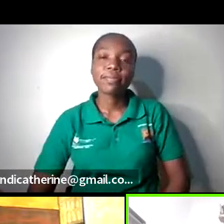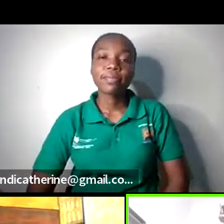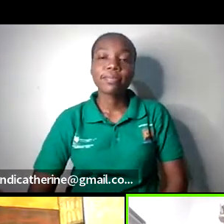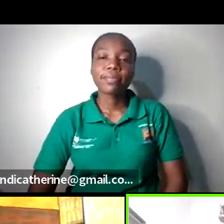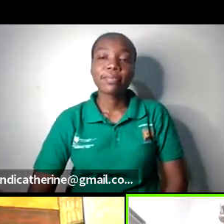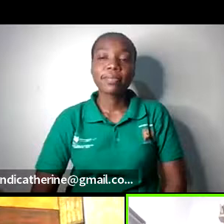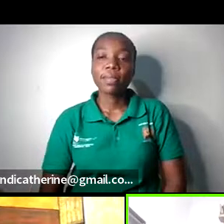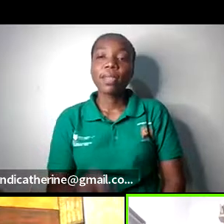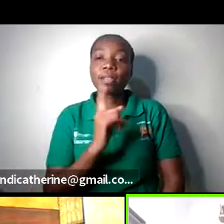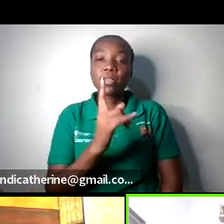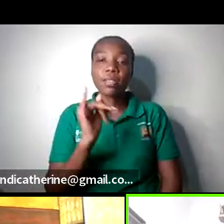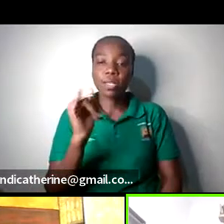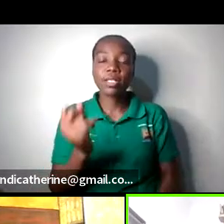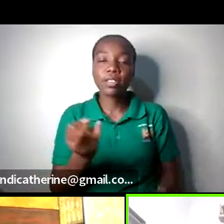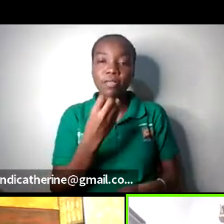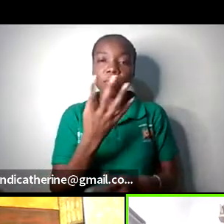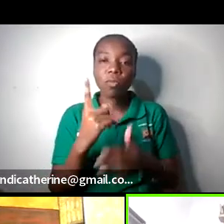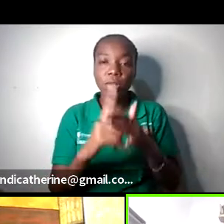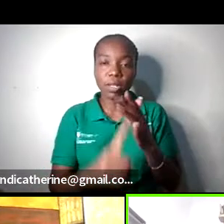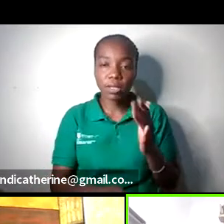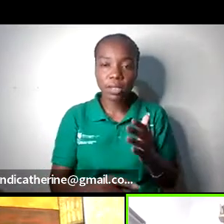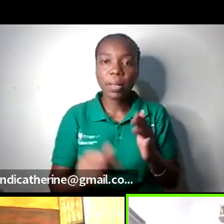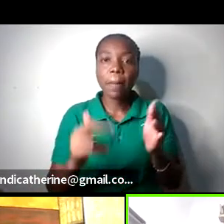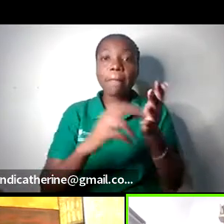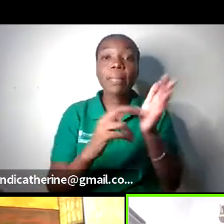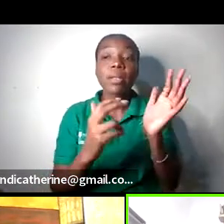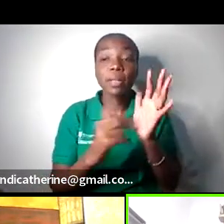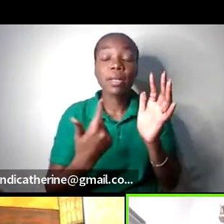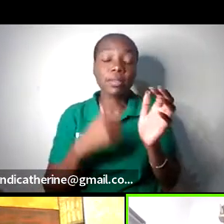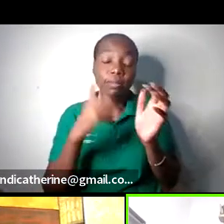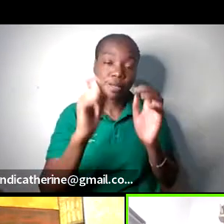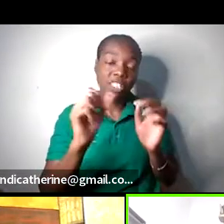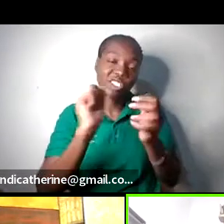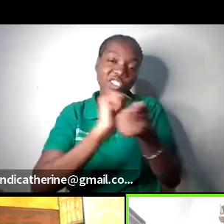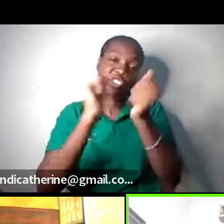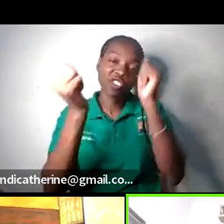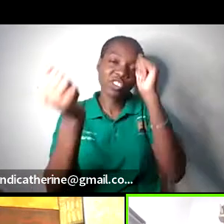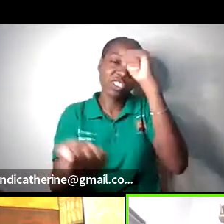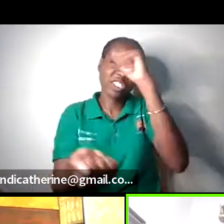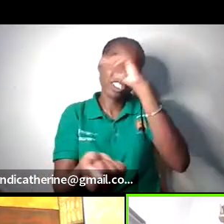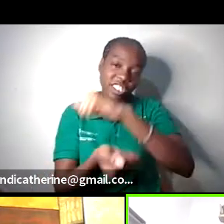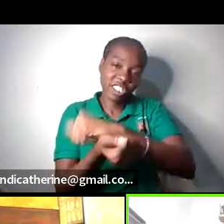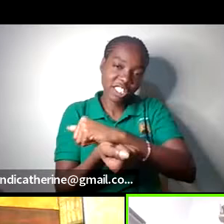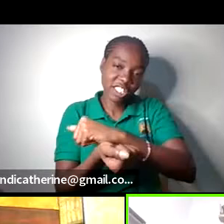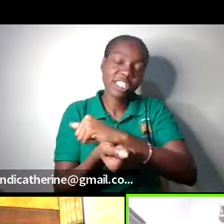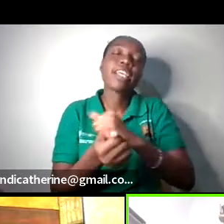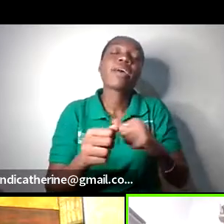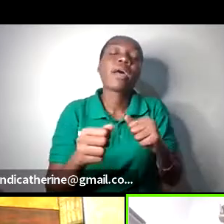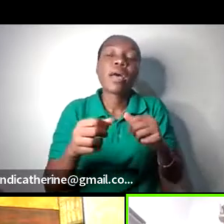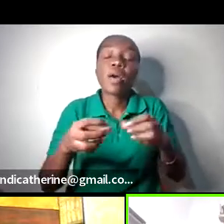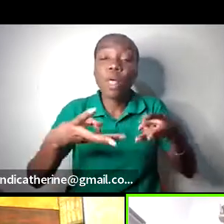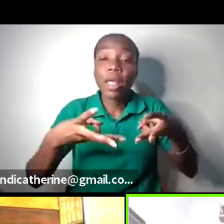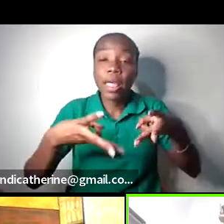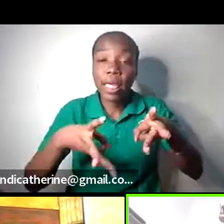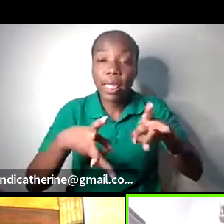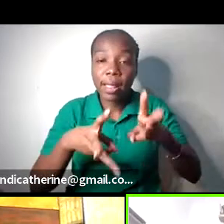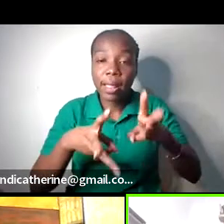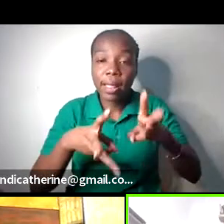us? Is that the game must now change, and change quickly, such that we